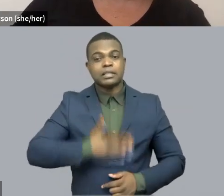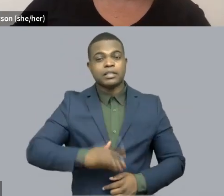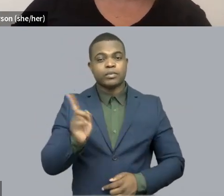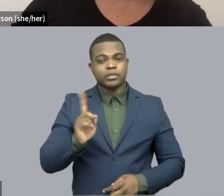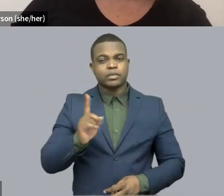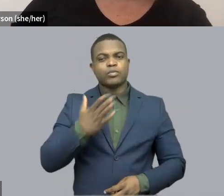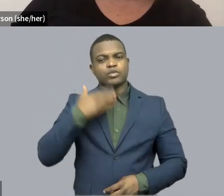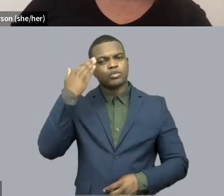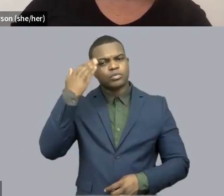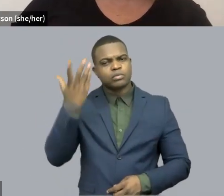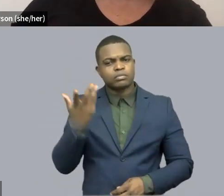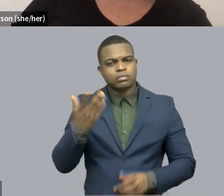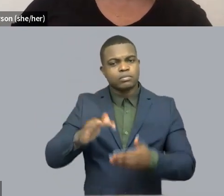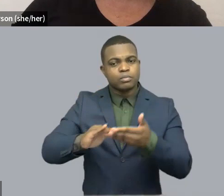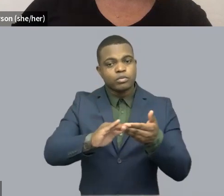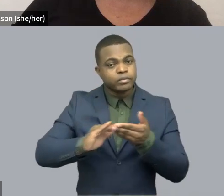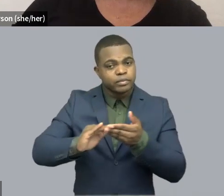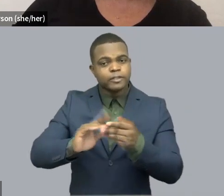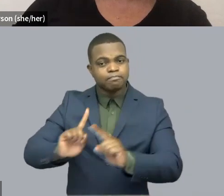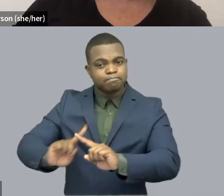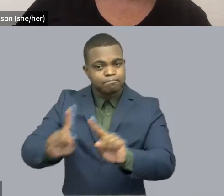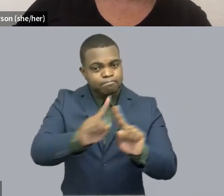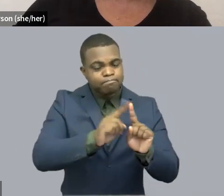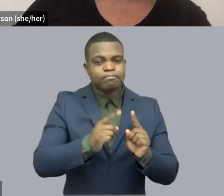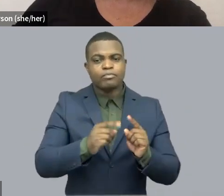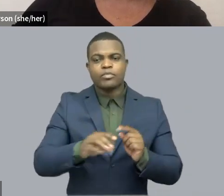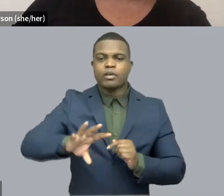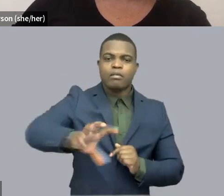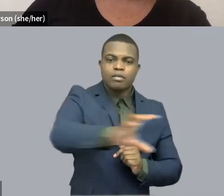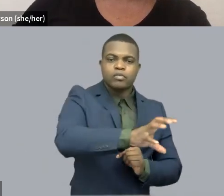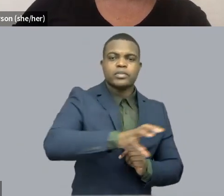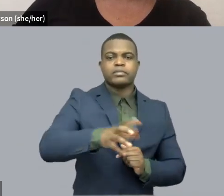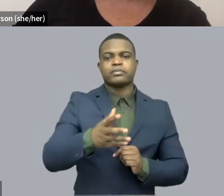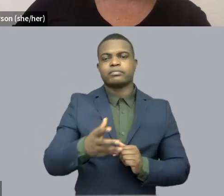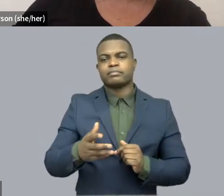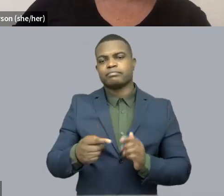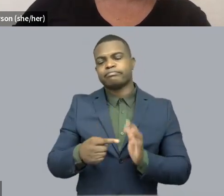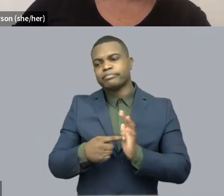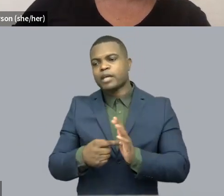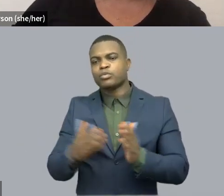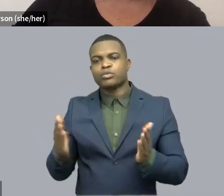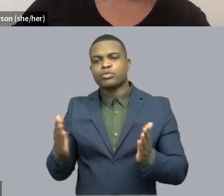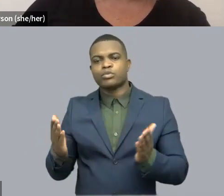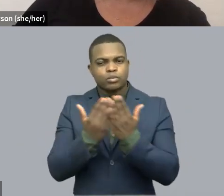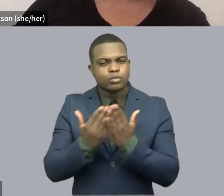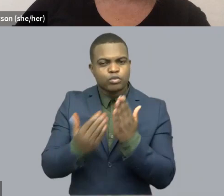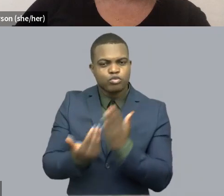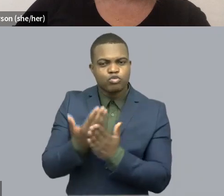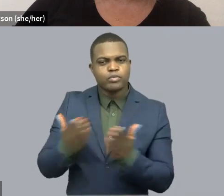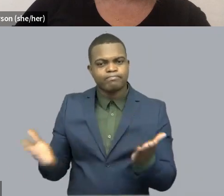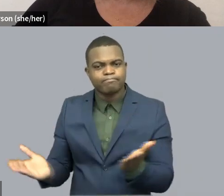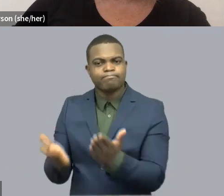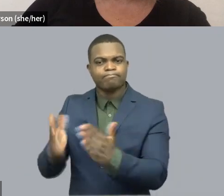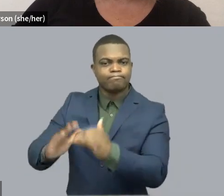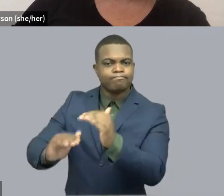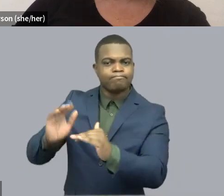of sensitivity of, managing data, but also like physical exposure to potential threats. And so we also started